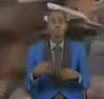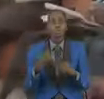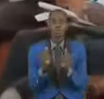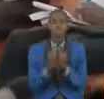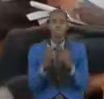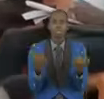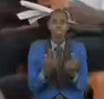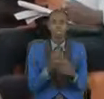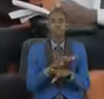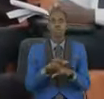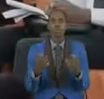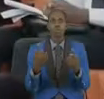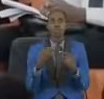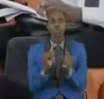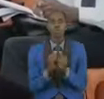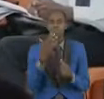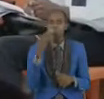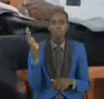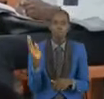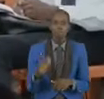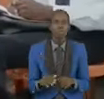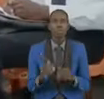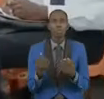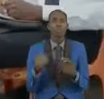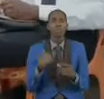into carelessness. We live